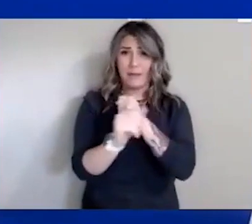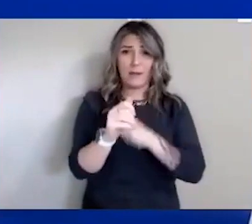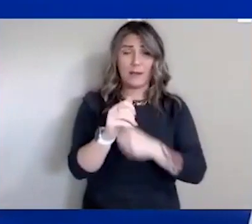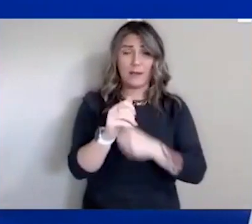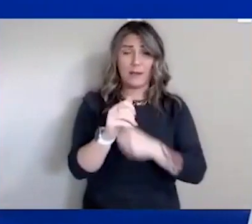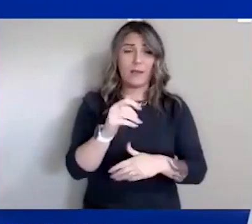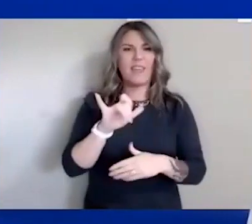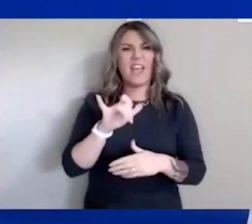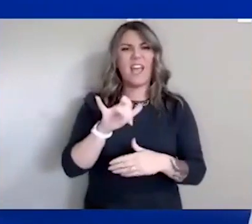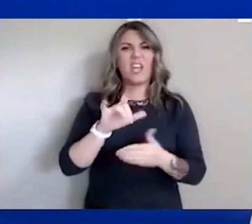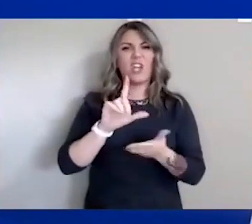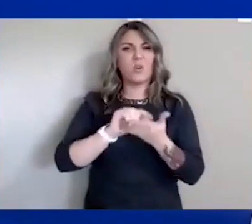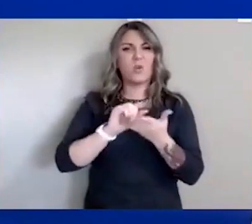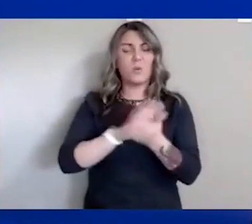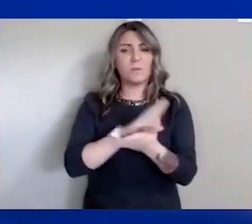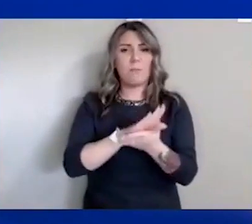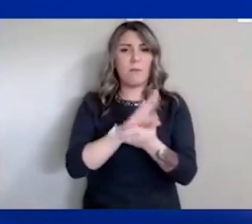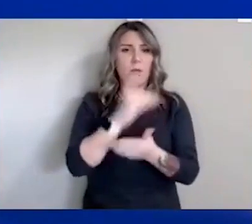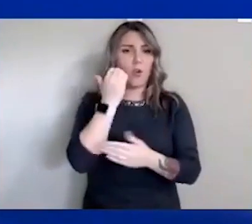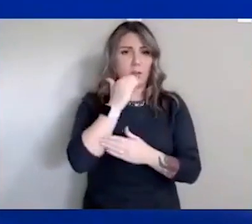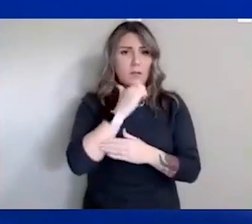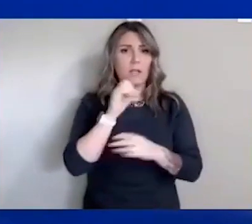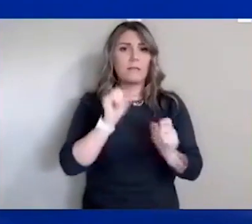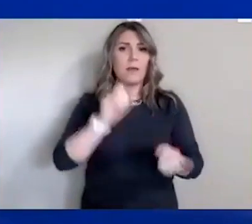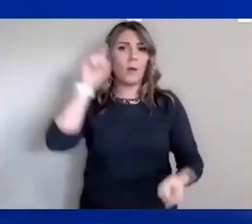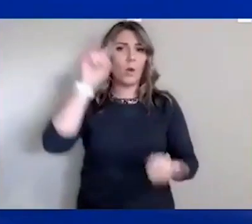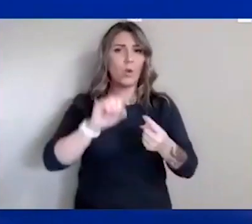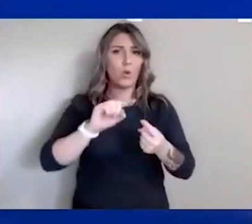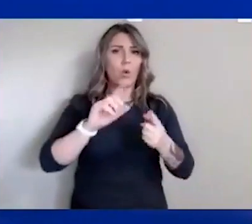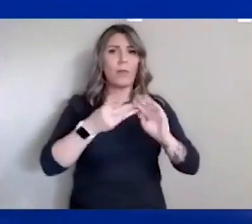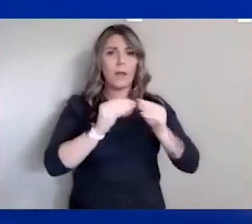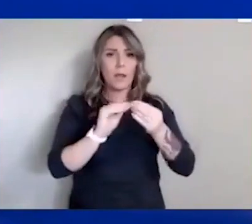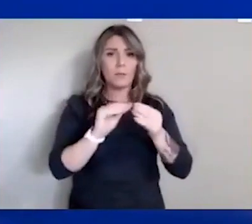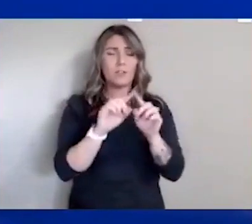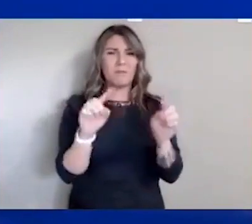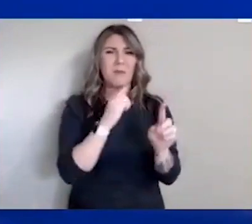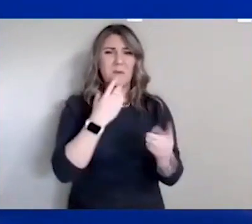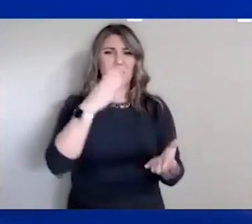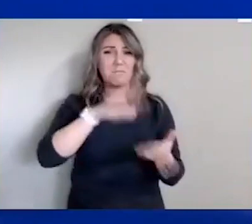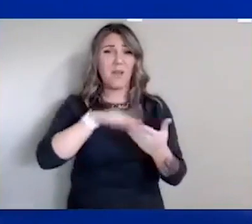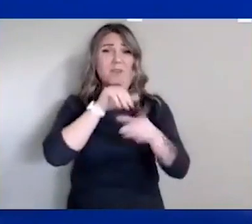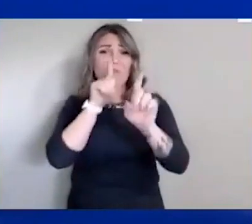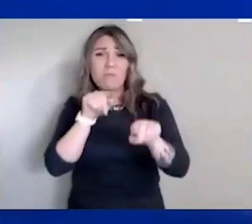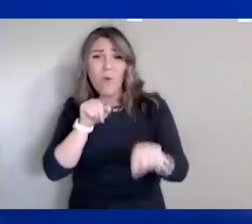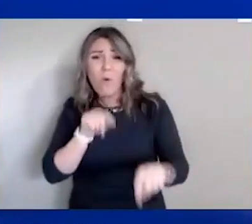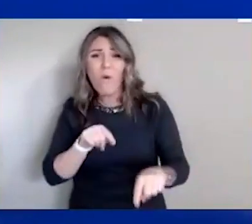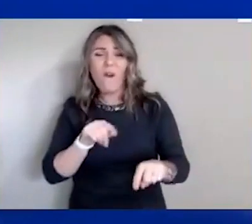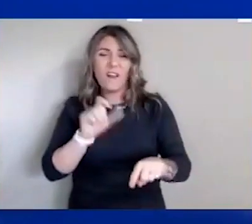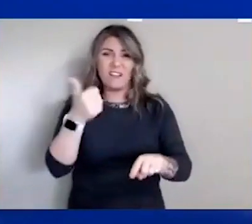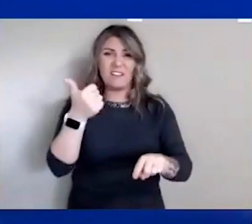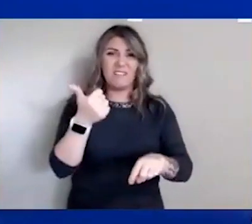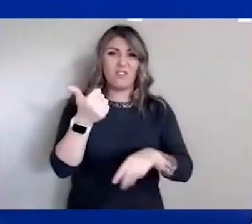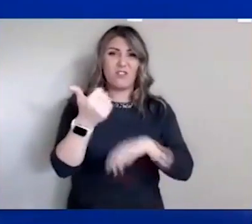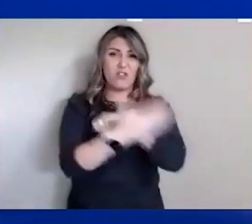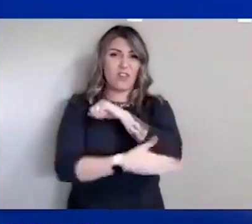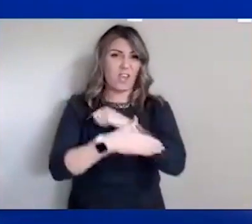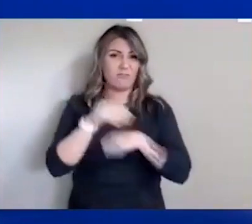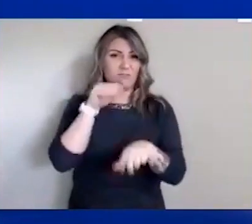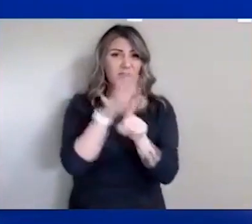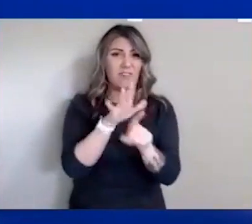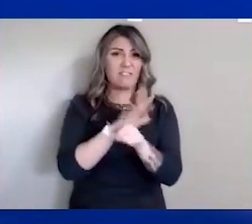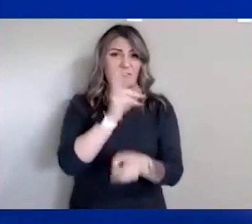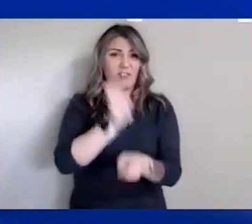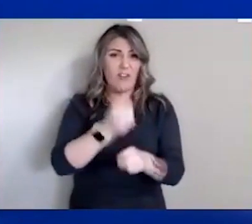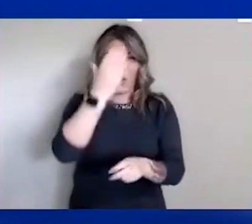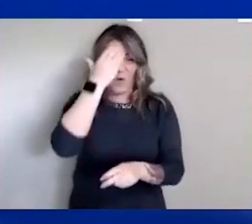see the drop in the number of cases worldwide. But there's such bad reporting going on in some of the countries that are now being affected, it's really hard to know if there's really a drop or